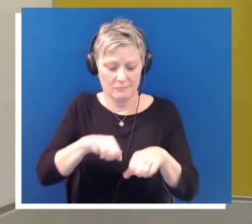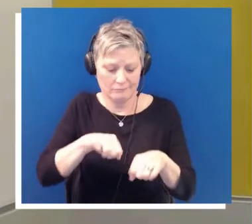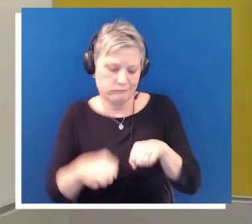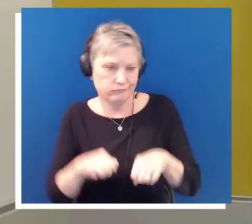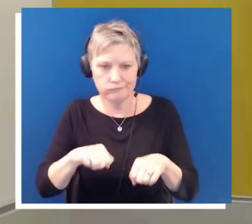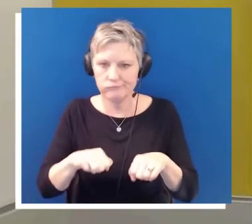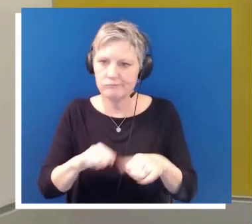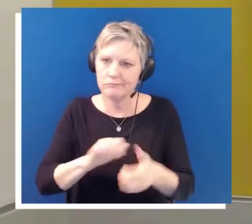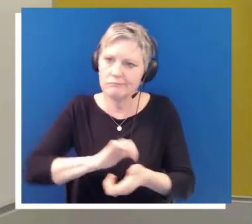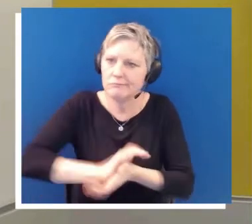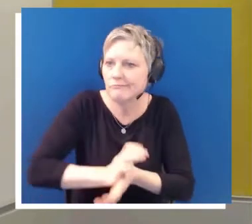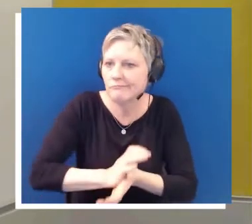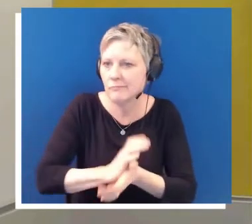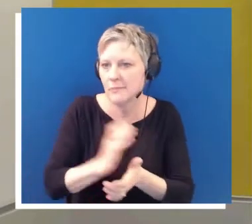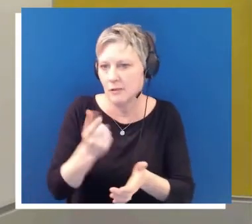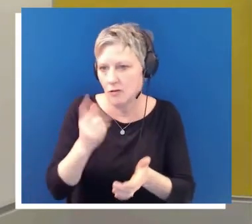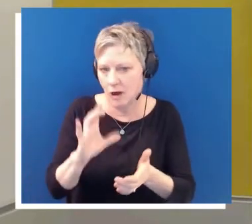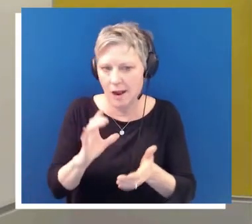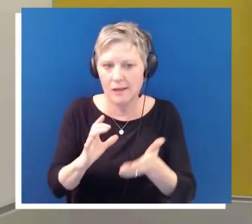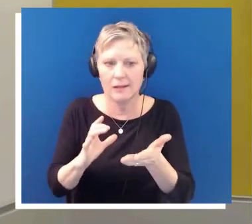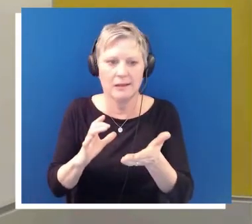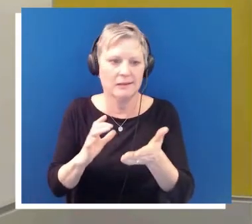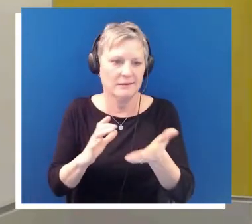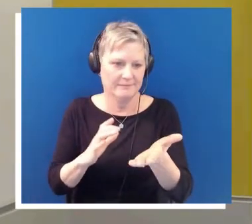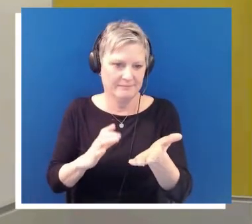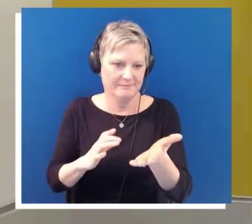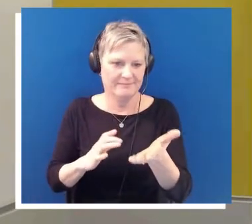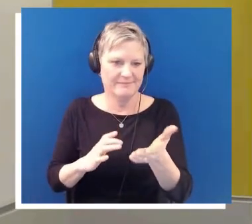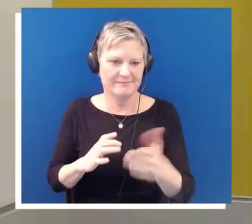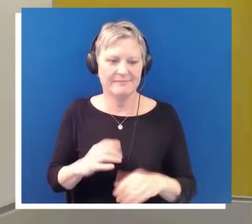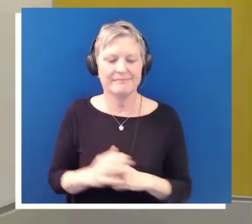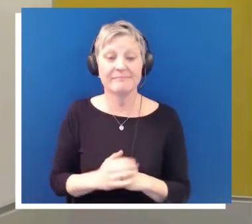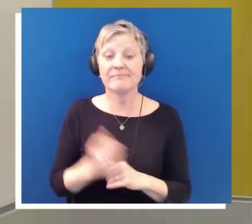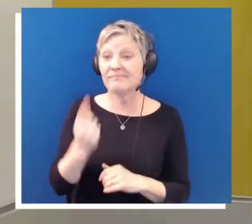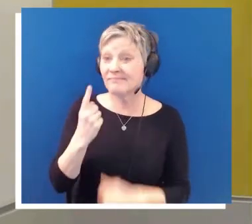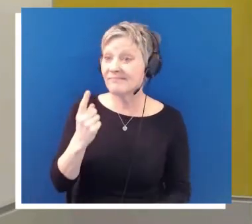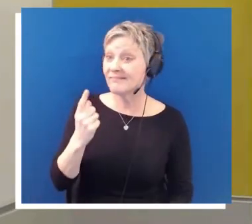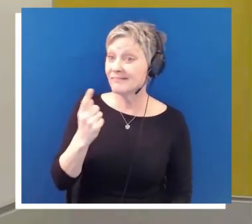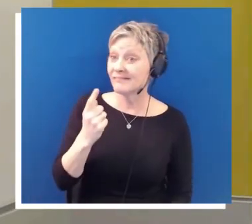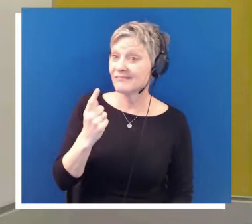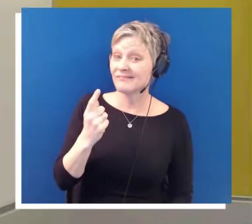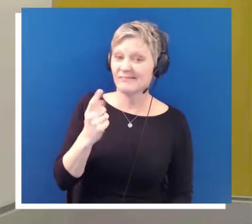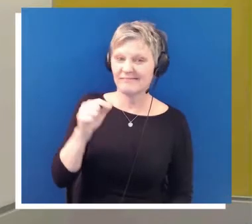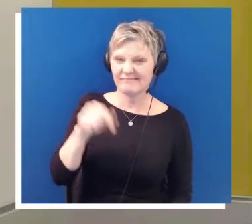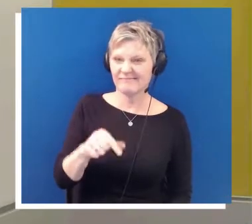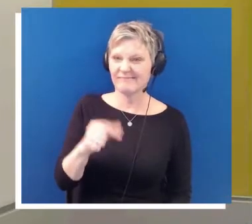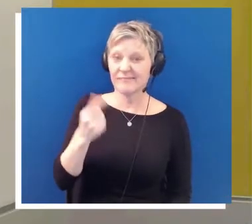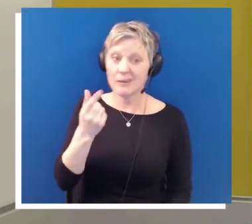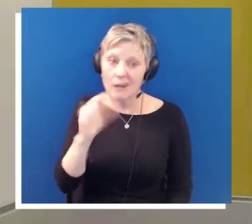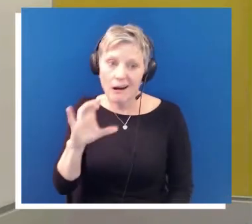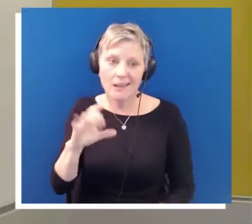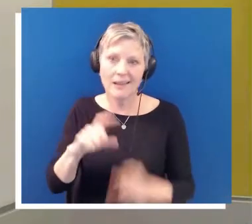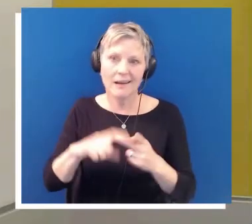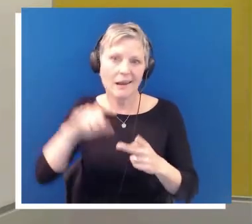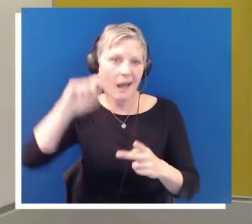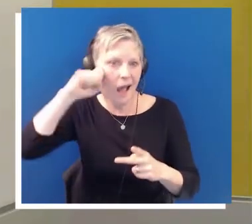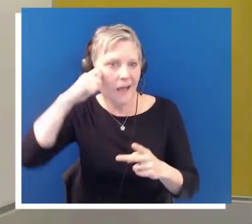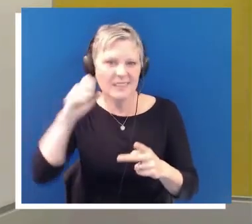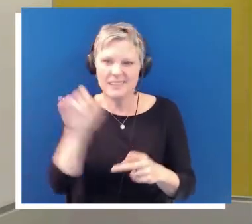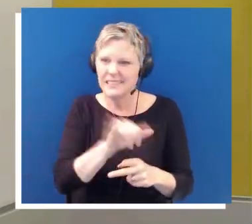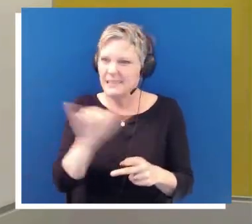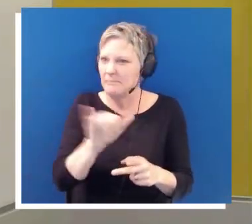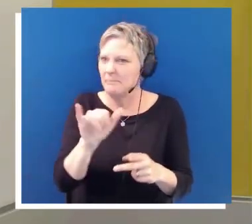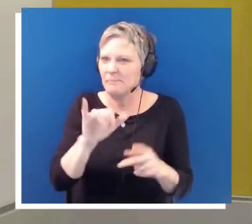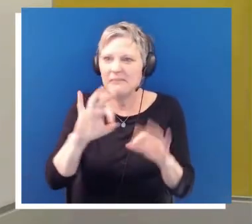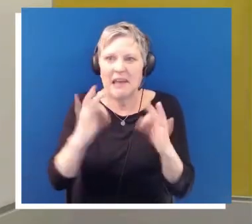And again, you see here, we got a lot of the onion family, a little bit of the red onion, a little bit of the garlic. They're all related, so it's a lot of really, really